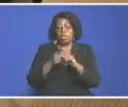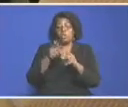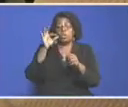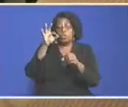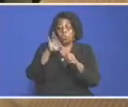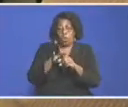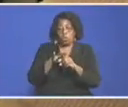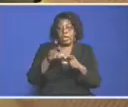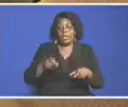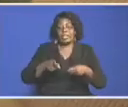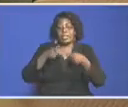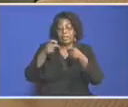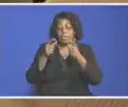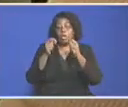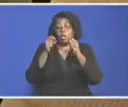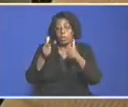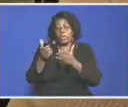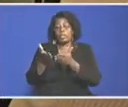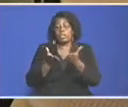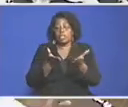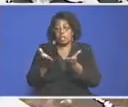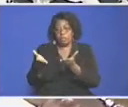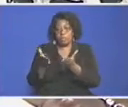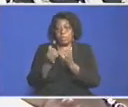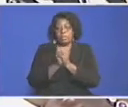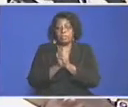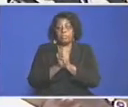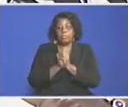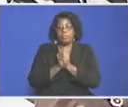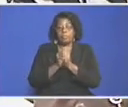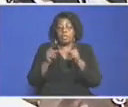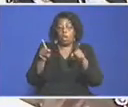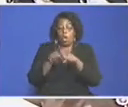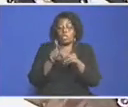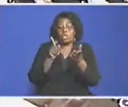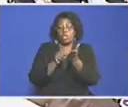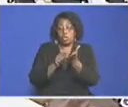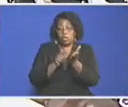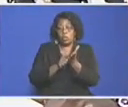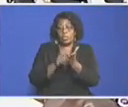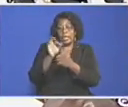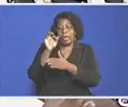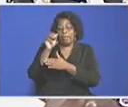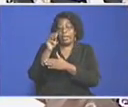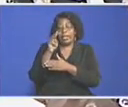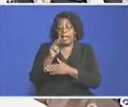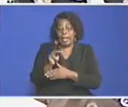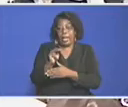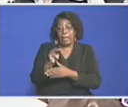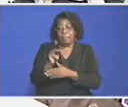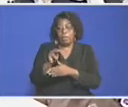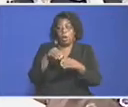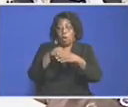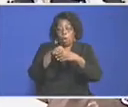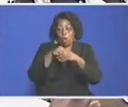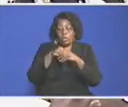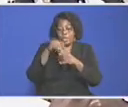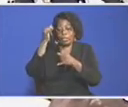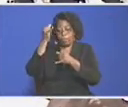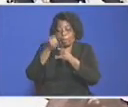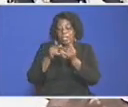vote and be given prompt services. Also making news tonight, the Free National Movement holding its